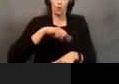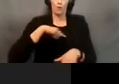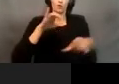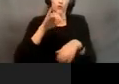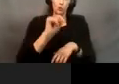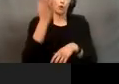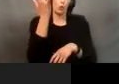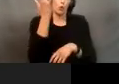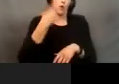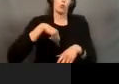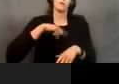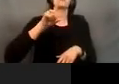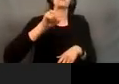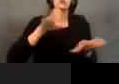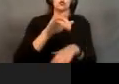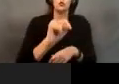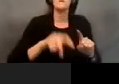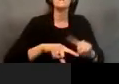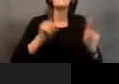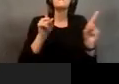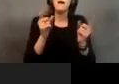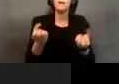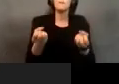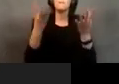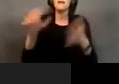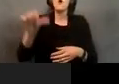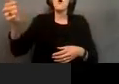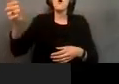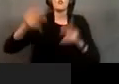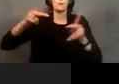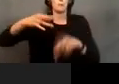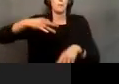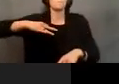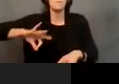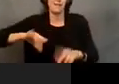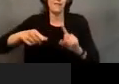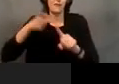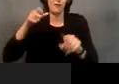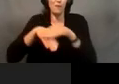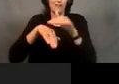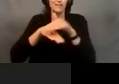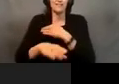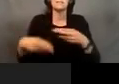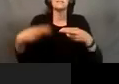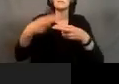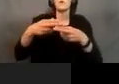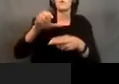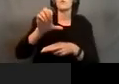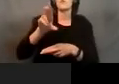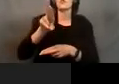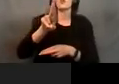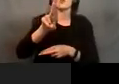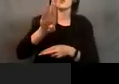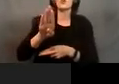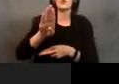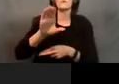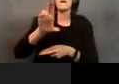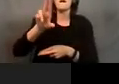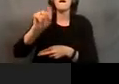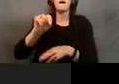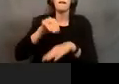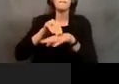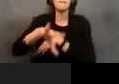But there may be many people that end up benefiting from these access features. We call that the curb cut effect. And that's because